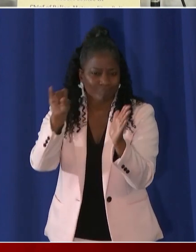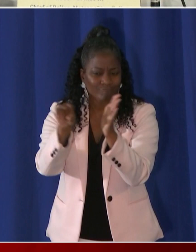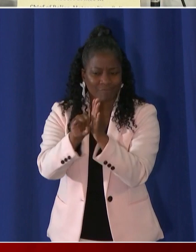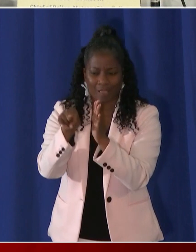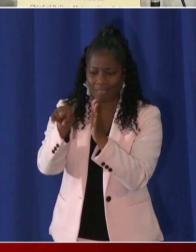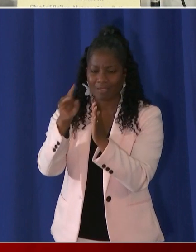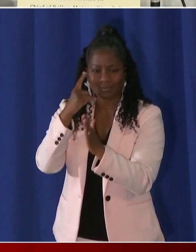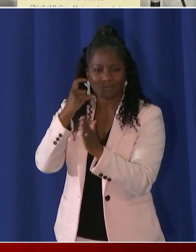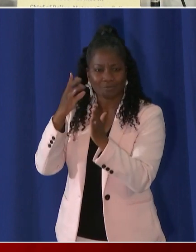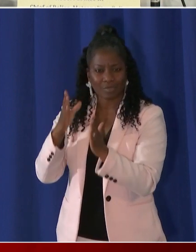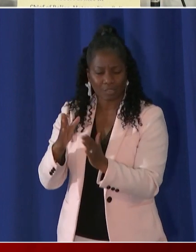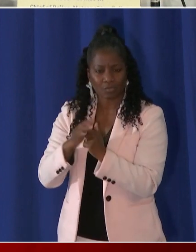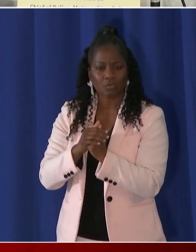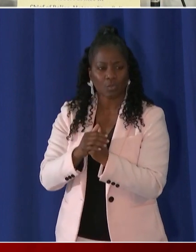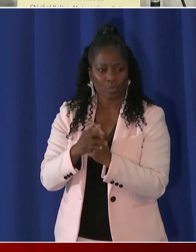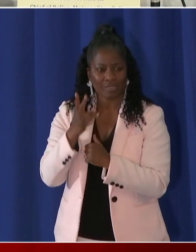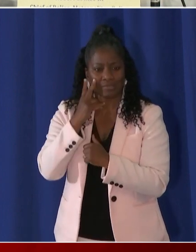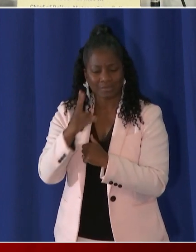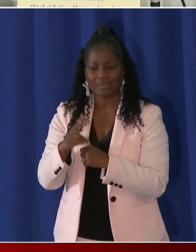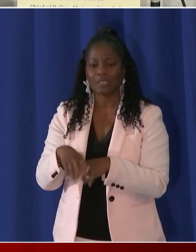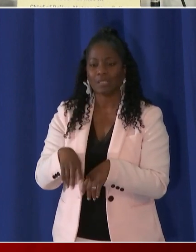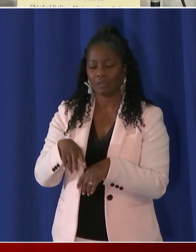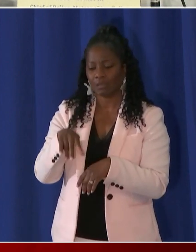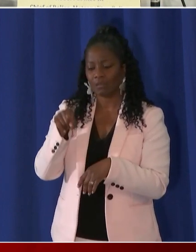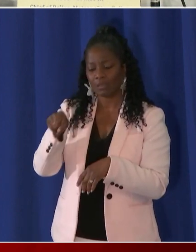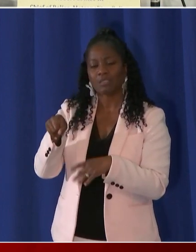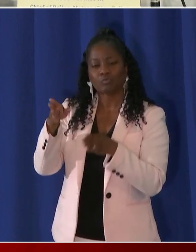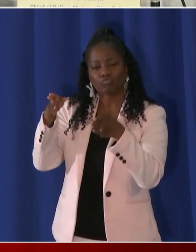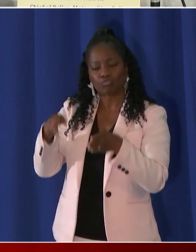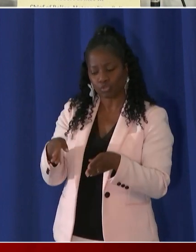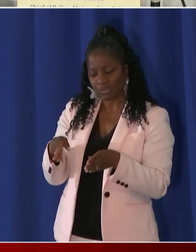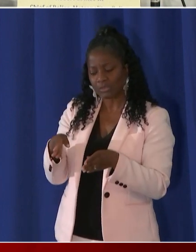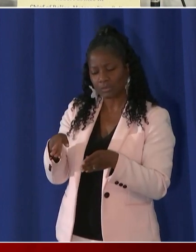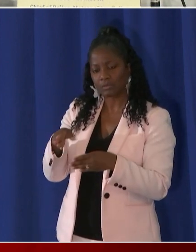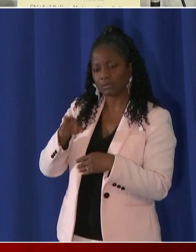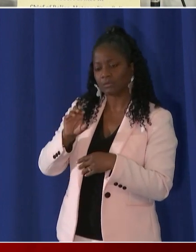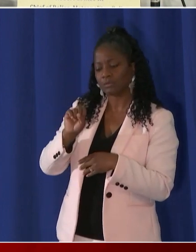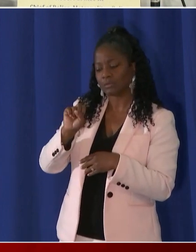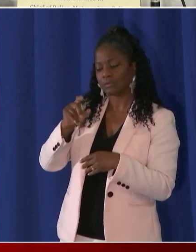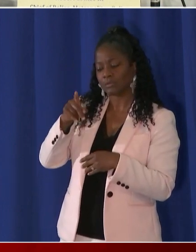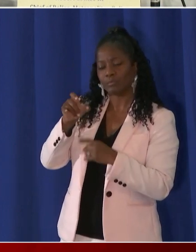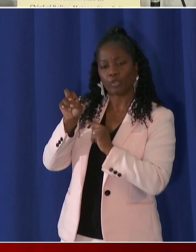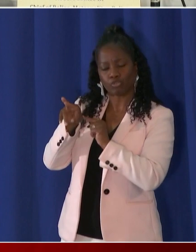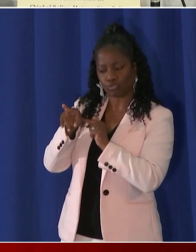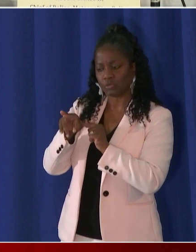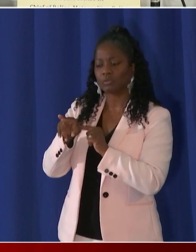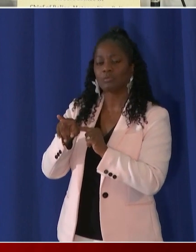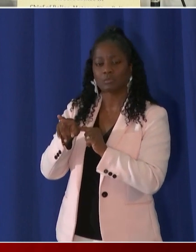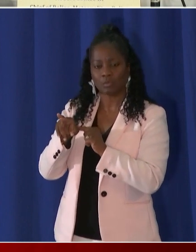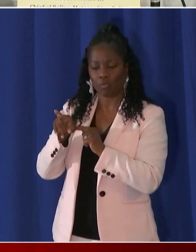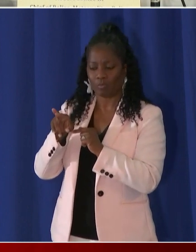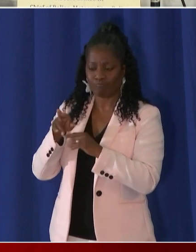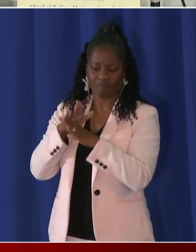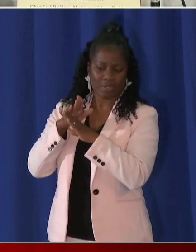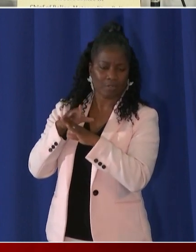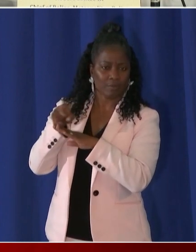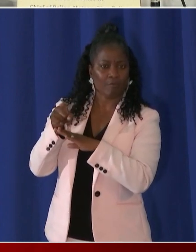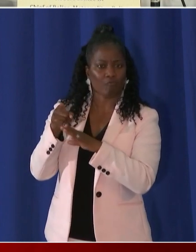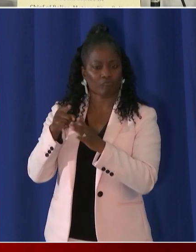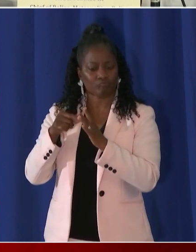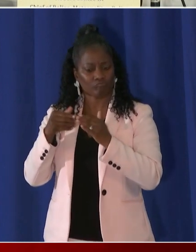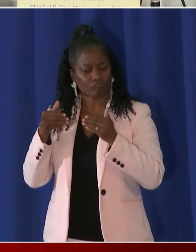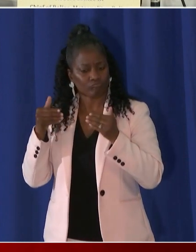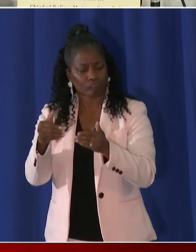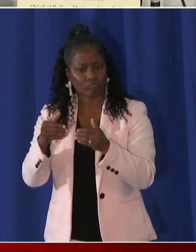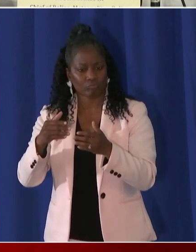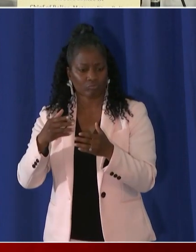now deceased Mr. Raymond Spencer, and prevent additional harm from coming to our community